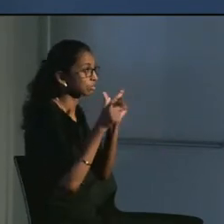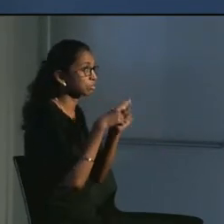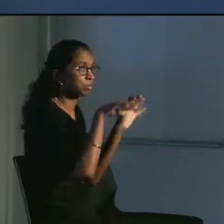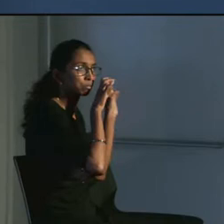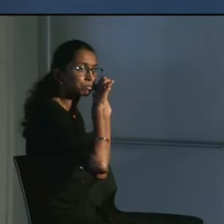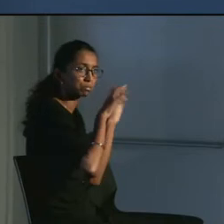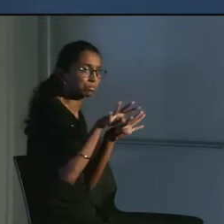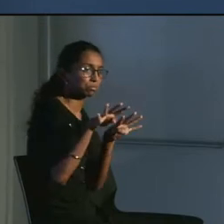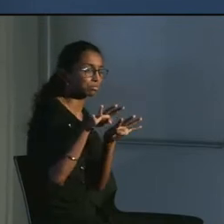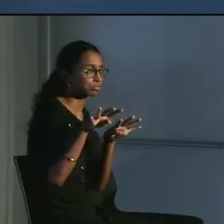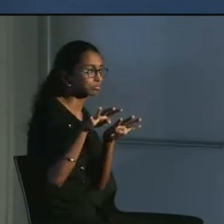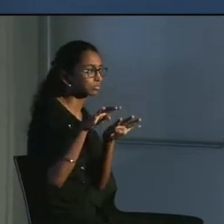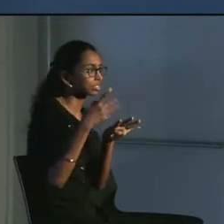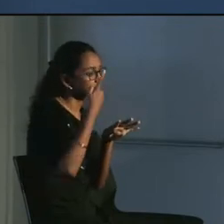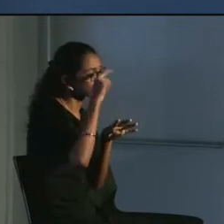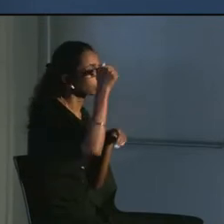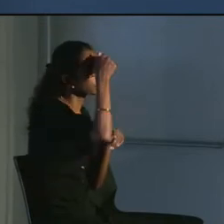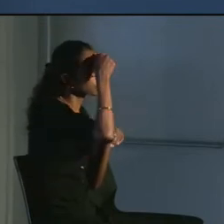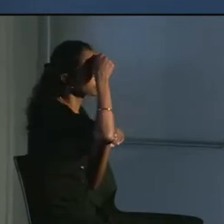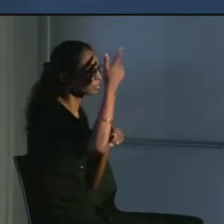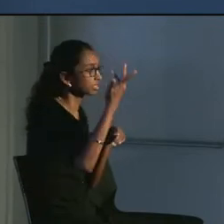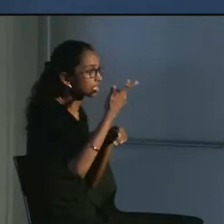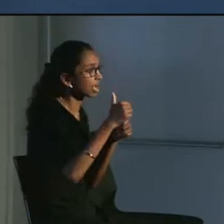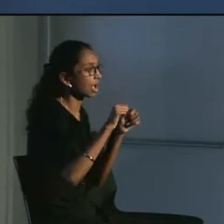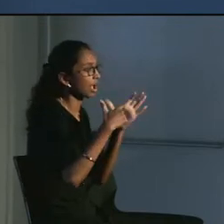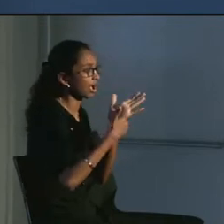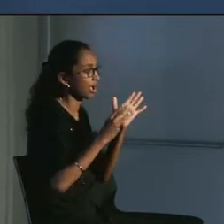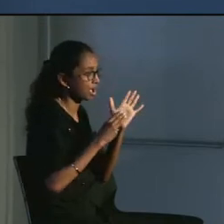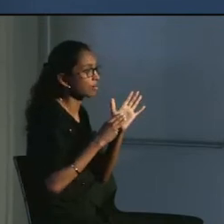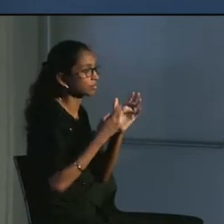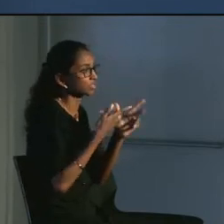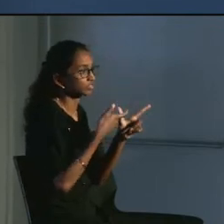to the issue of the Armed Forces Special